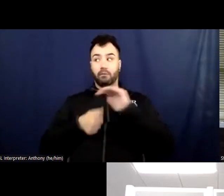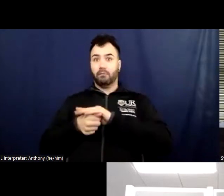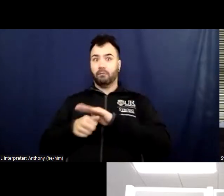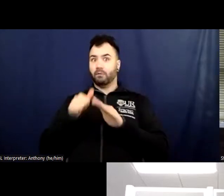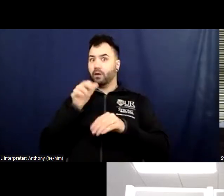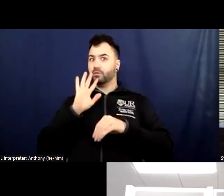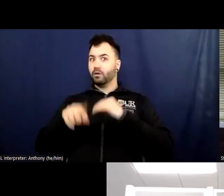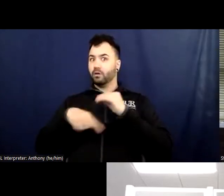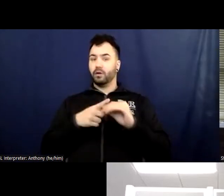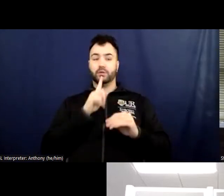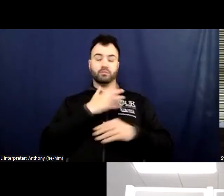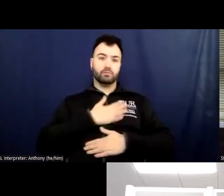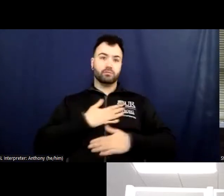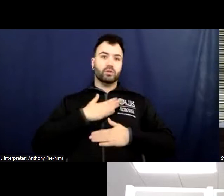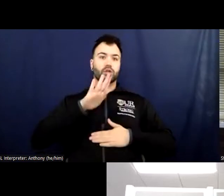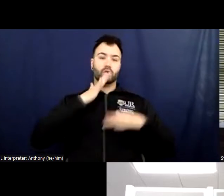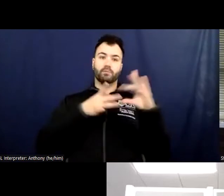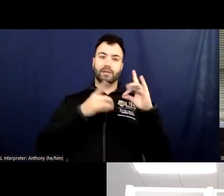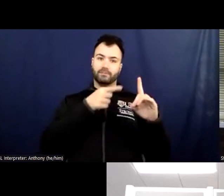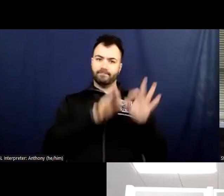much appreciated.